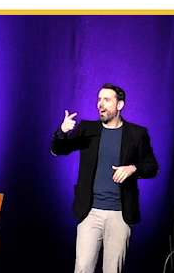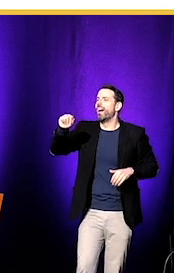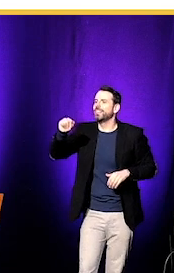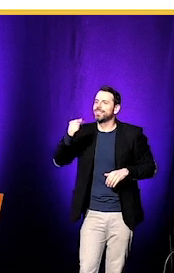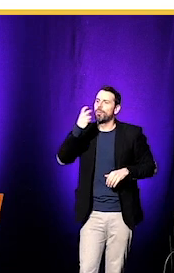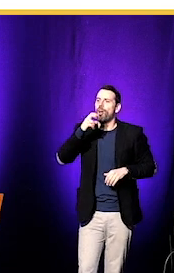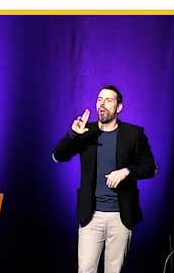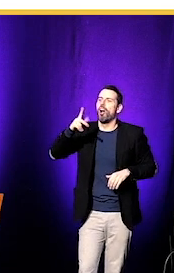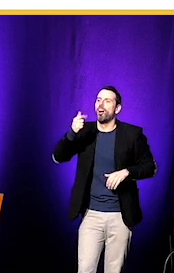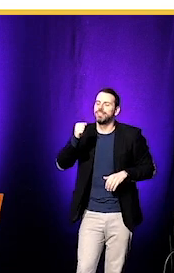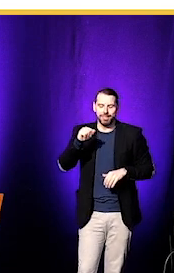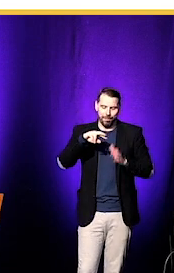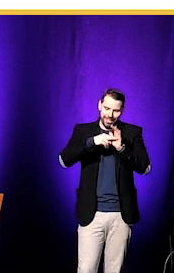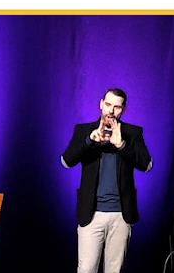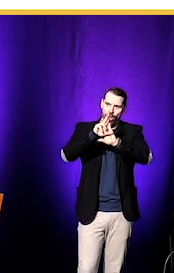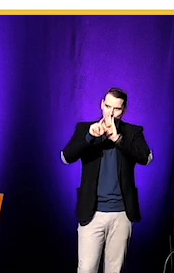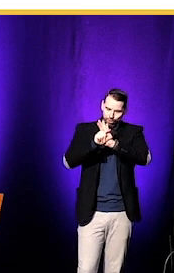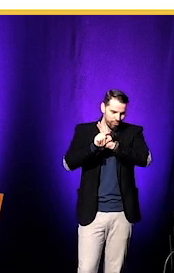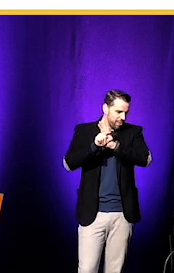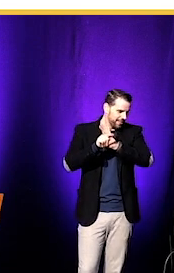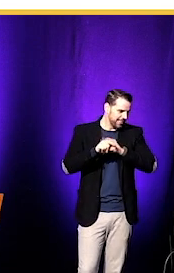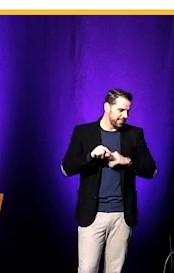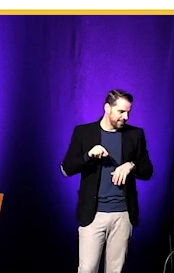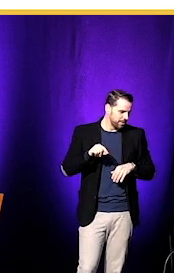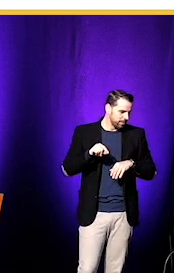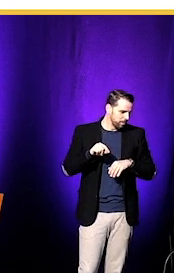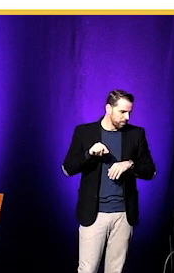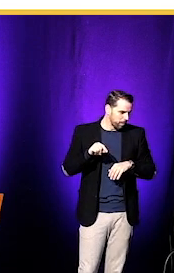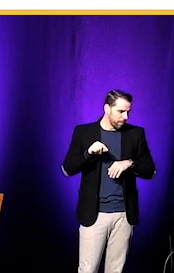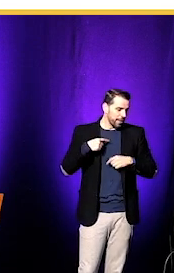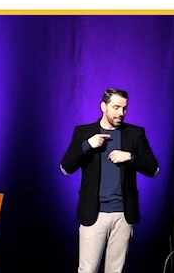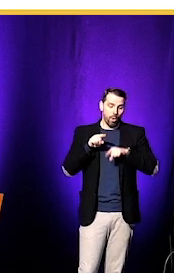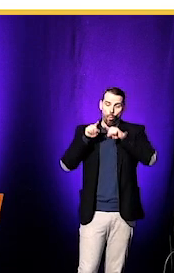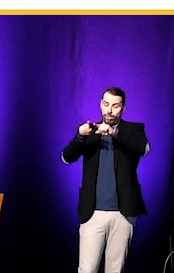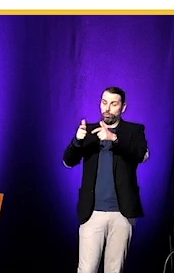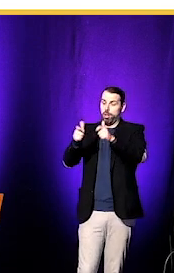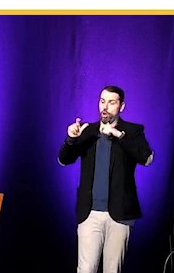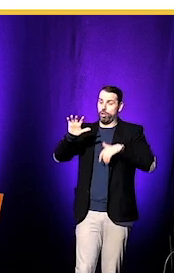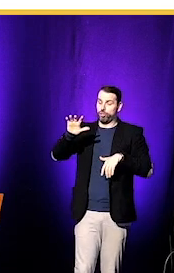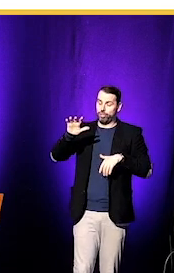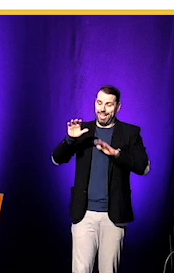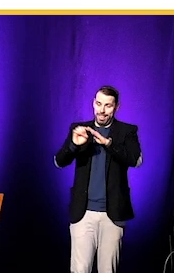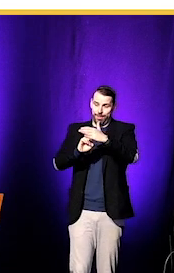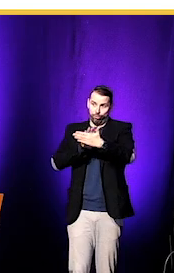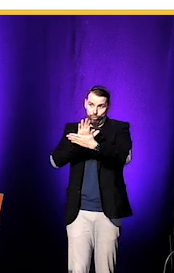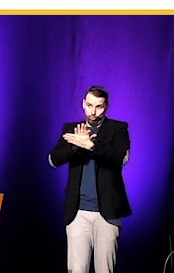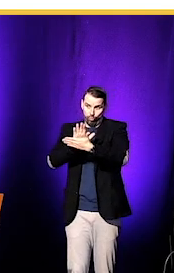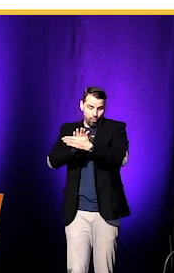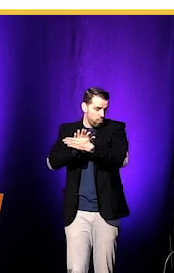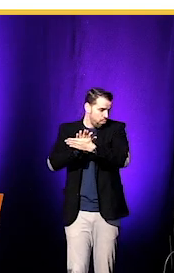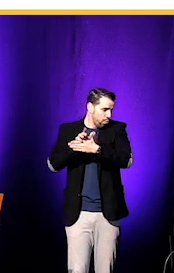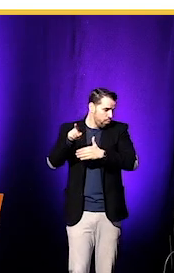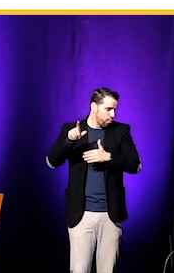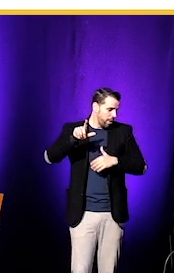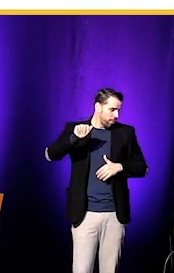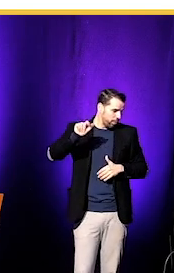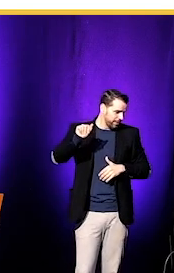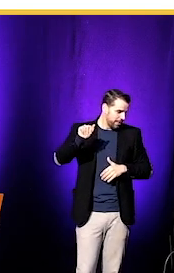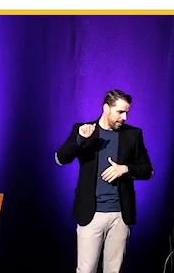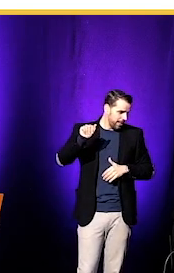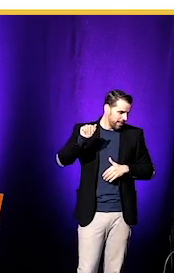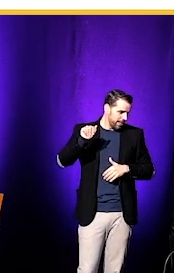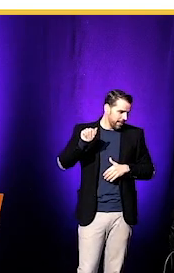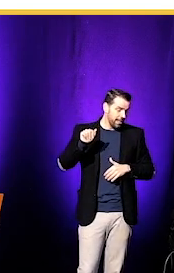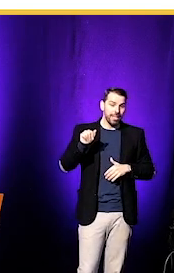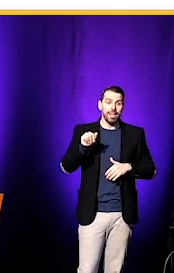fifth dimension, Las Redes, at Moffett, a large elementary school in an unincorporated area of Los Angeles near LAX, and a